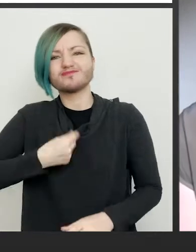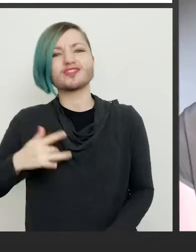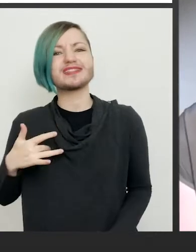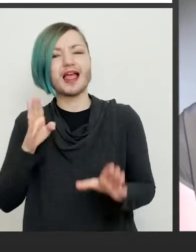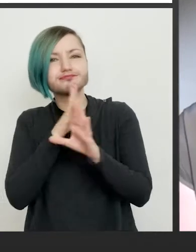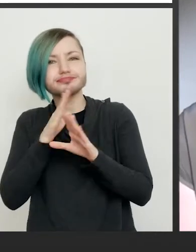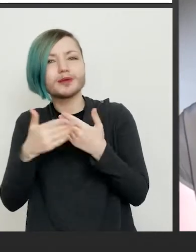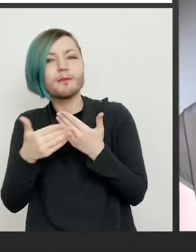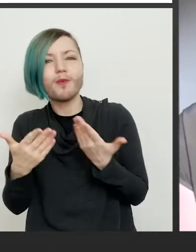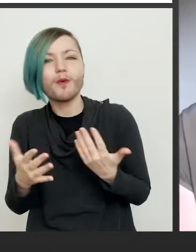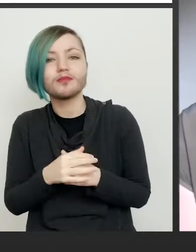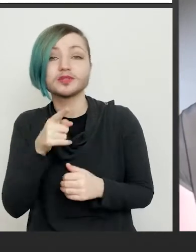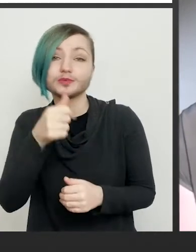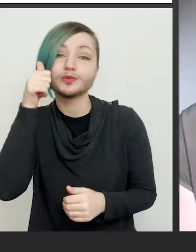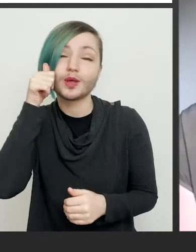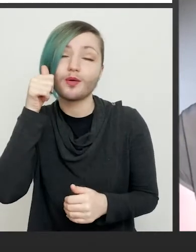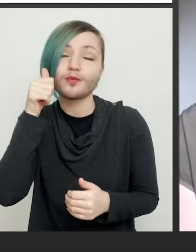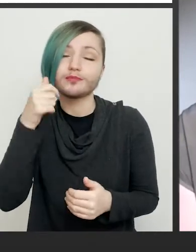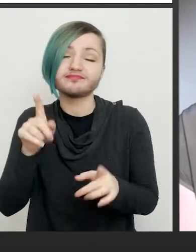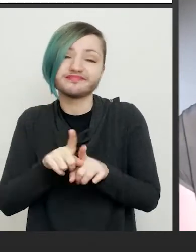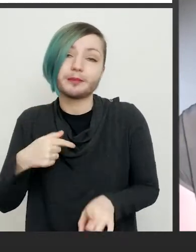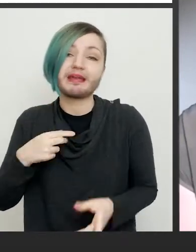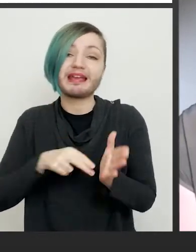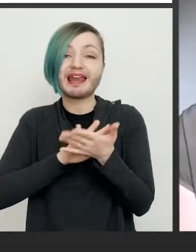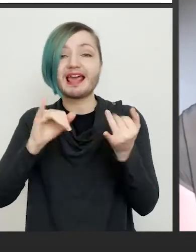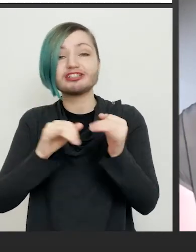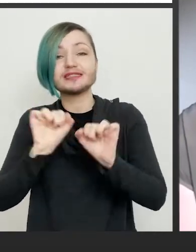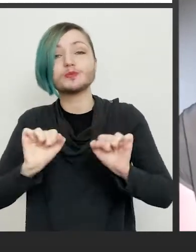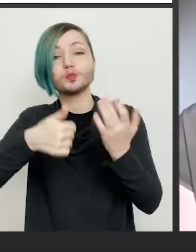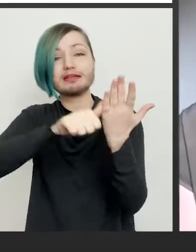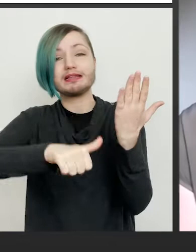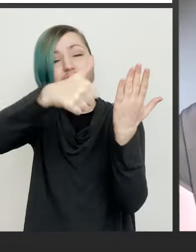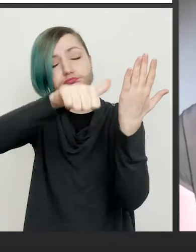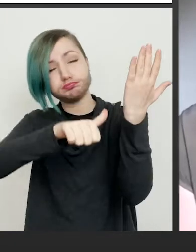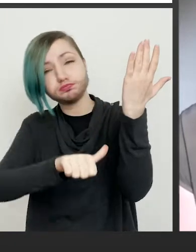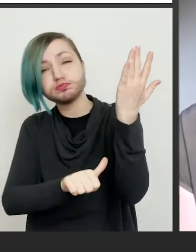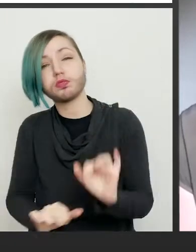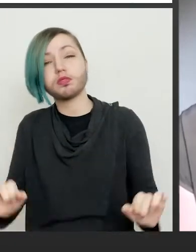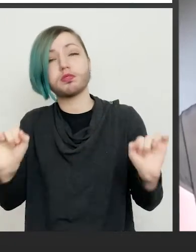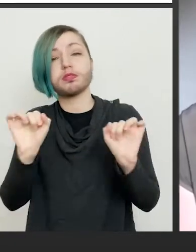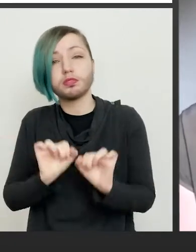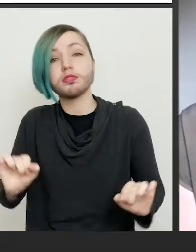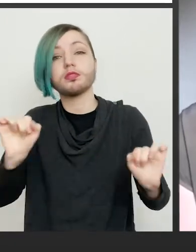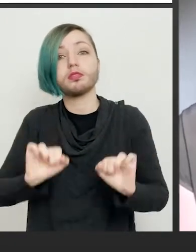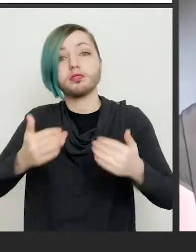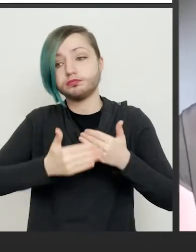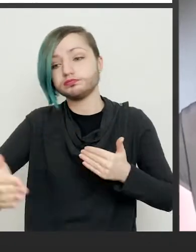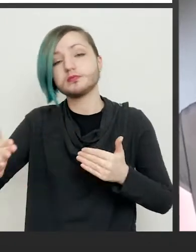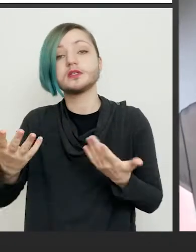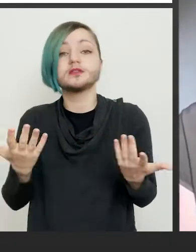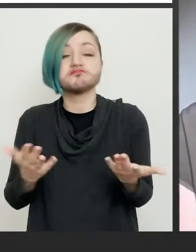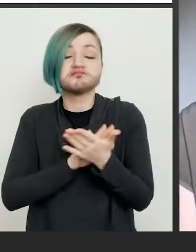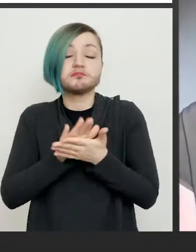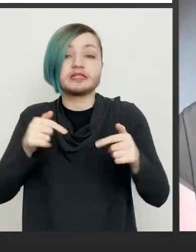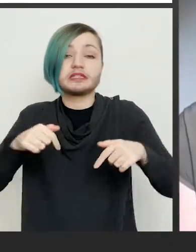of course, you know as well as I do that waiting times for the NHS are still very, very long. So here at the Welsh Gender Service, we wanted